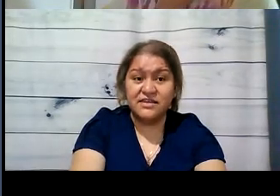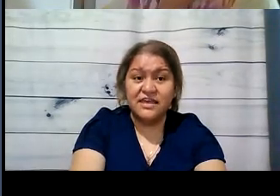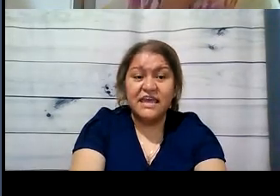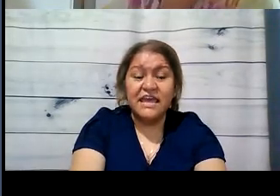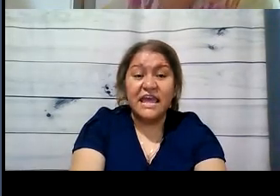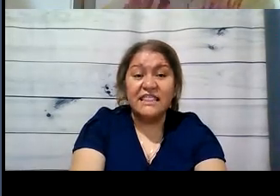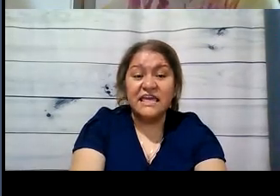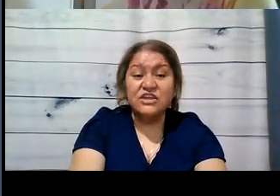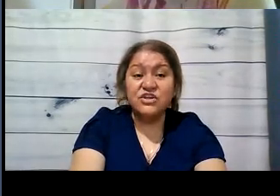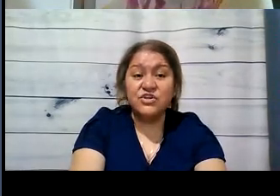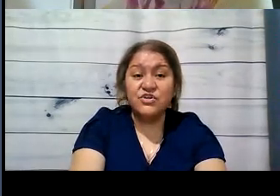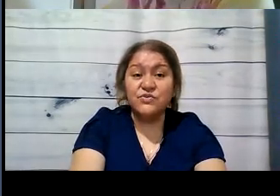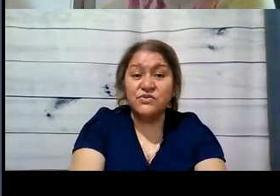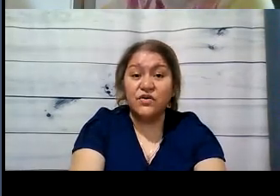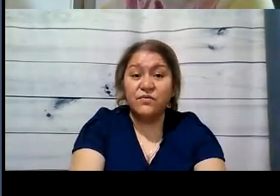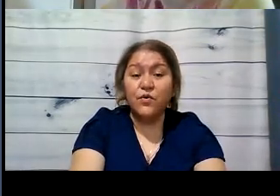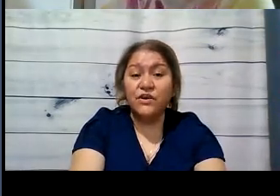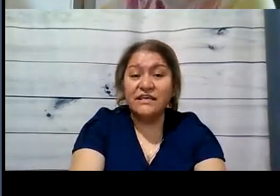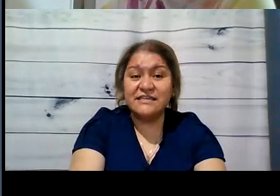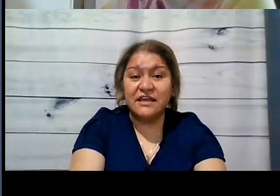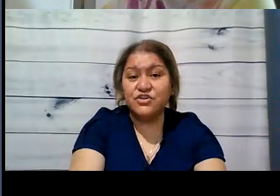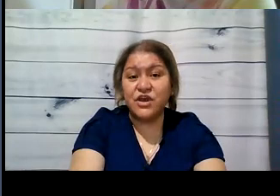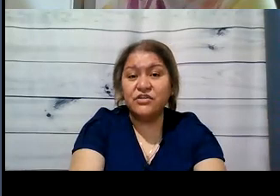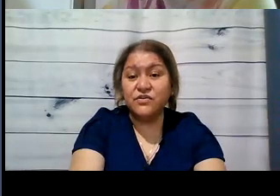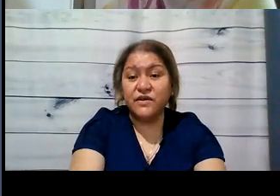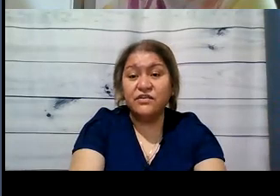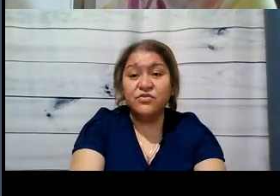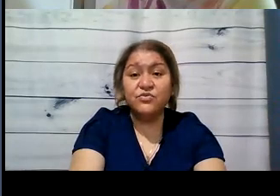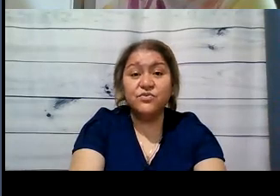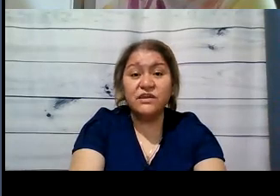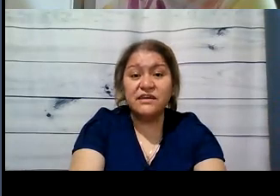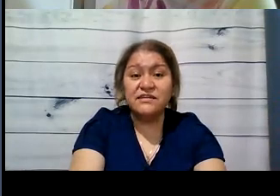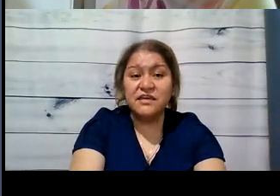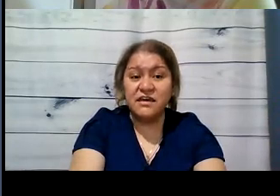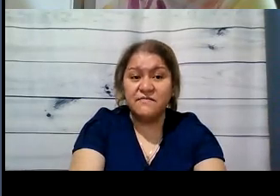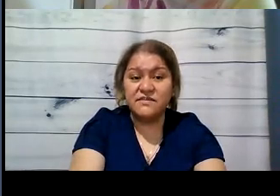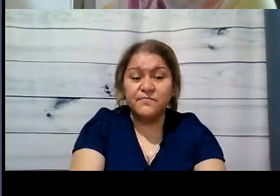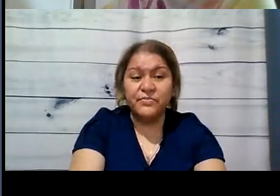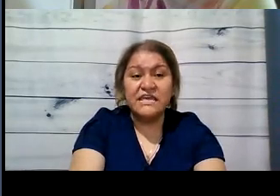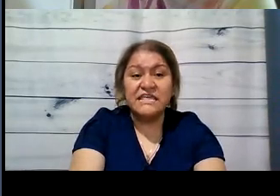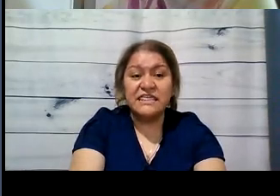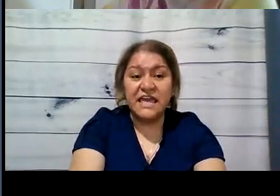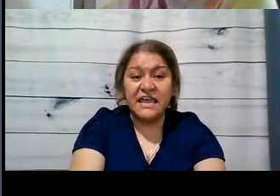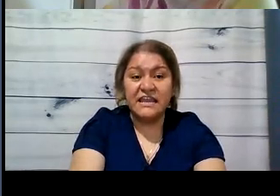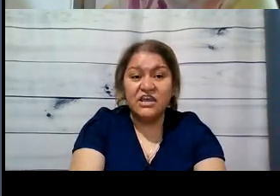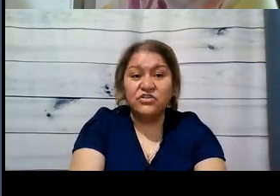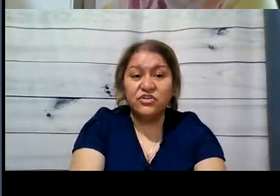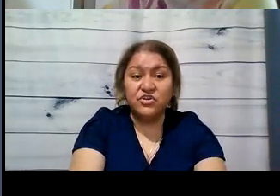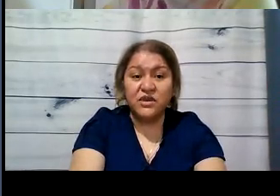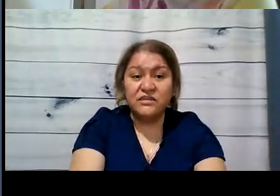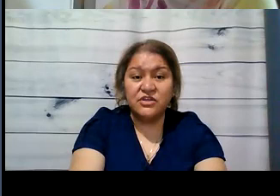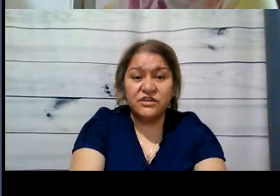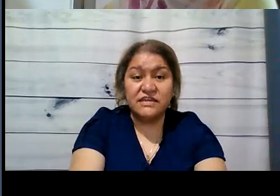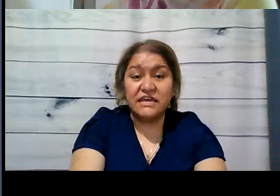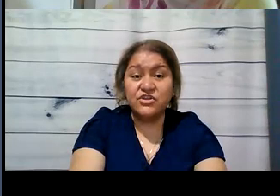Duchess. And they too saw the morning sun shine through it three times. Then the